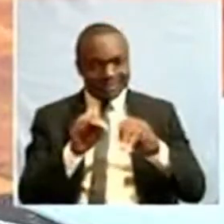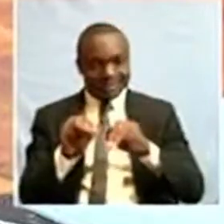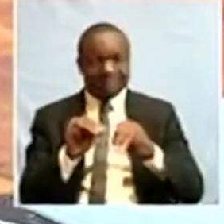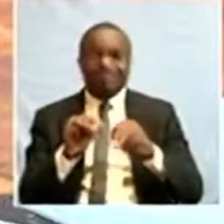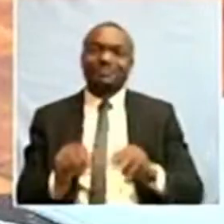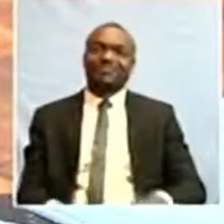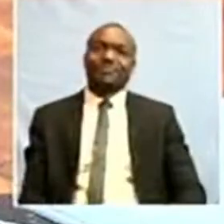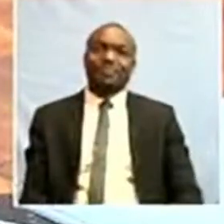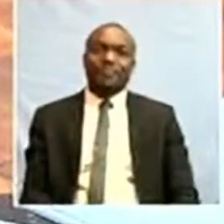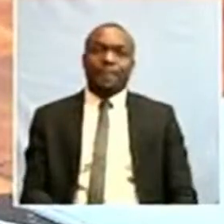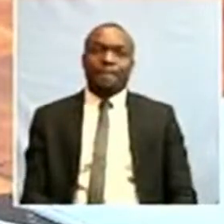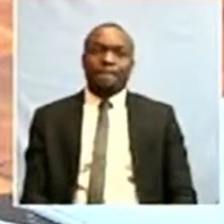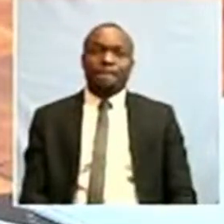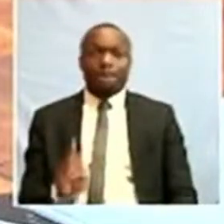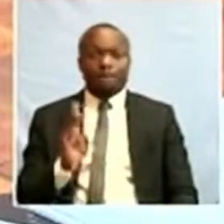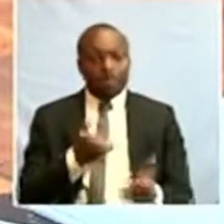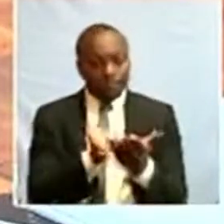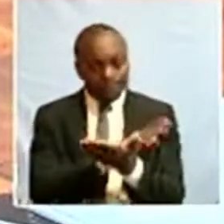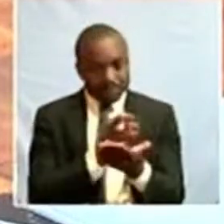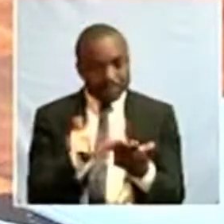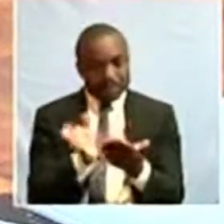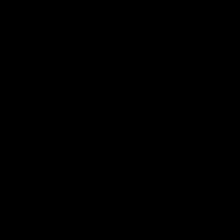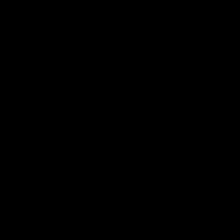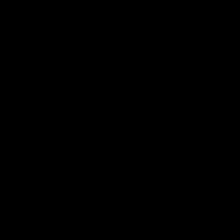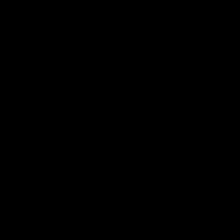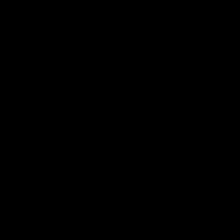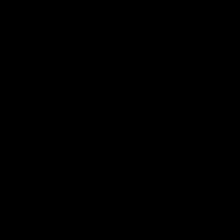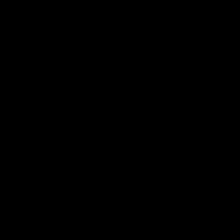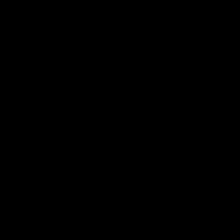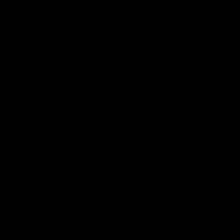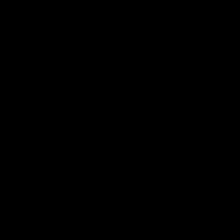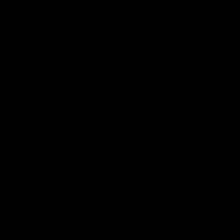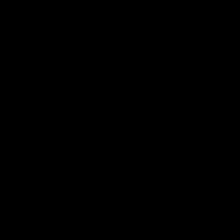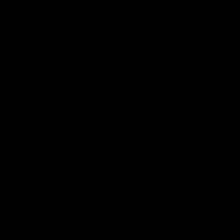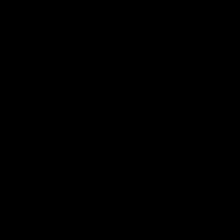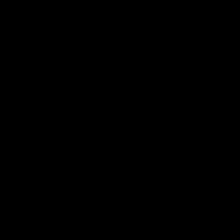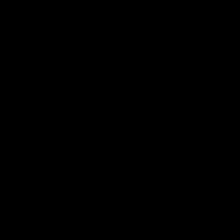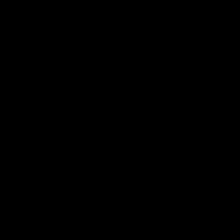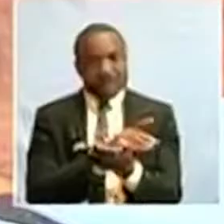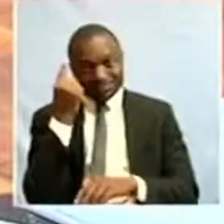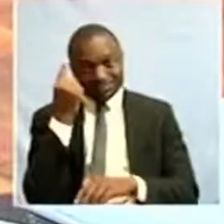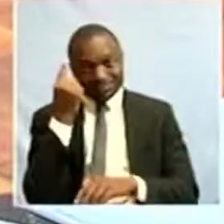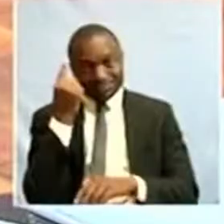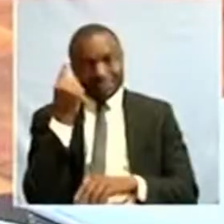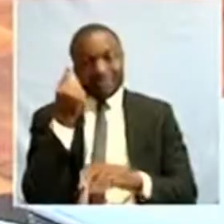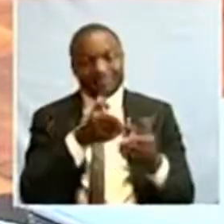Because I think we were going through our preliminary issue, difficult to understand